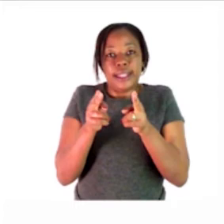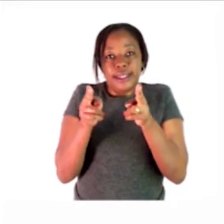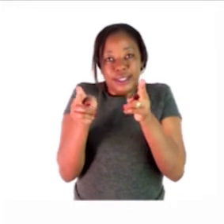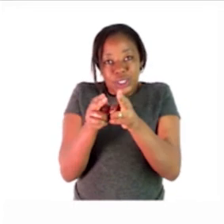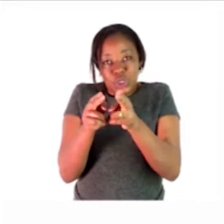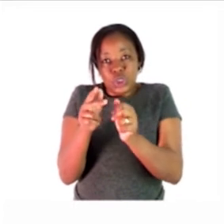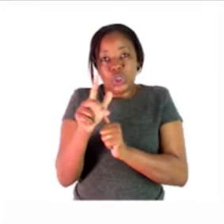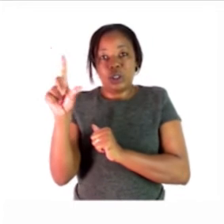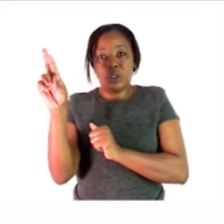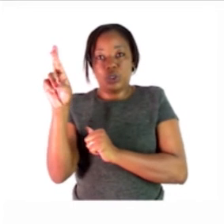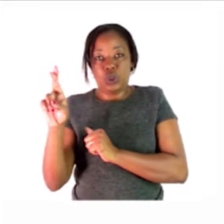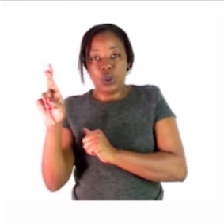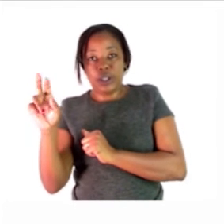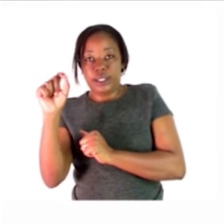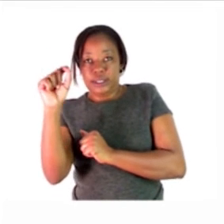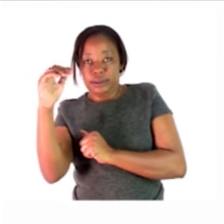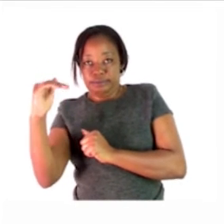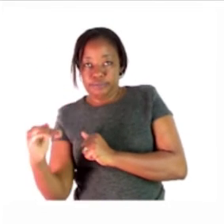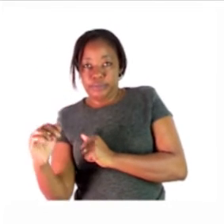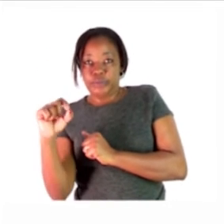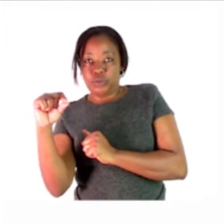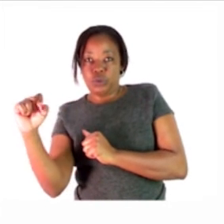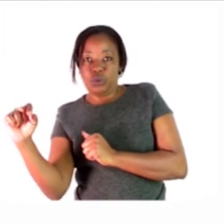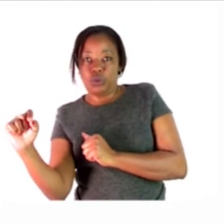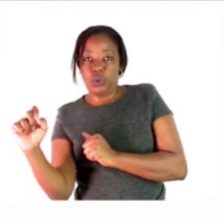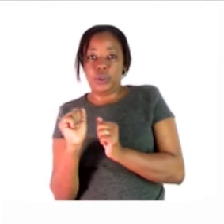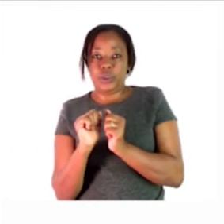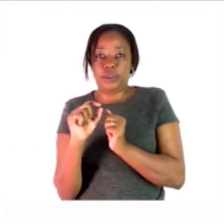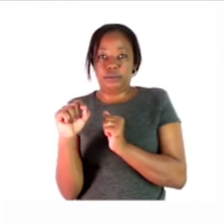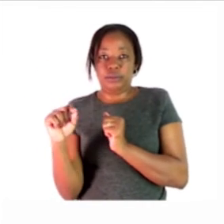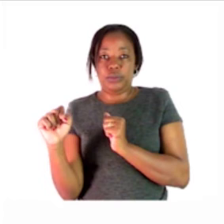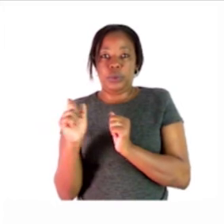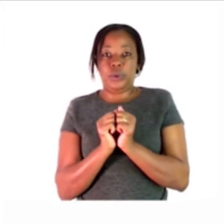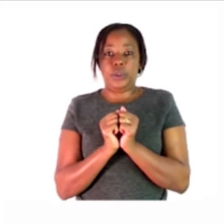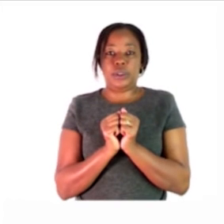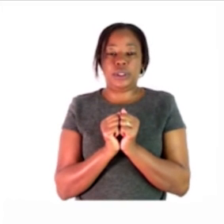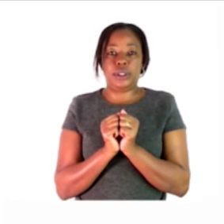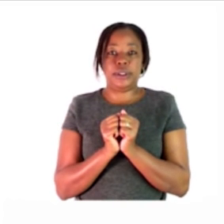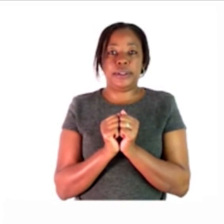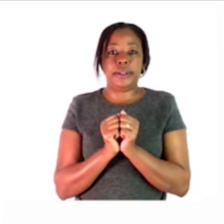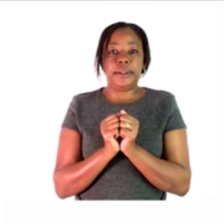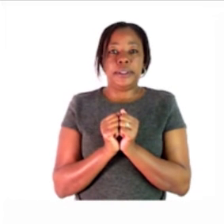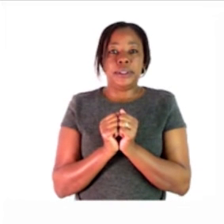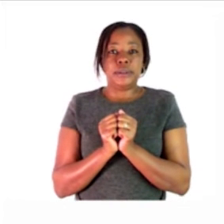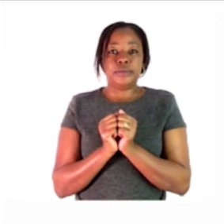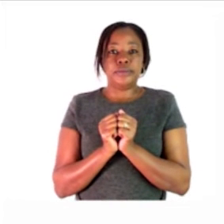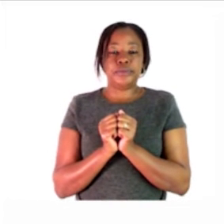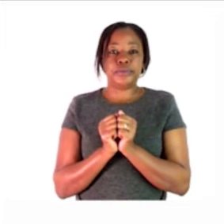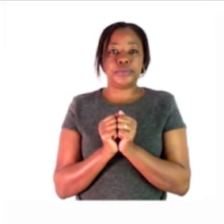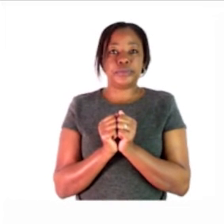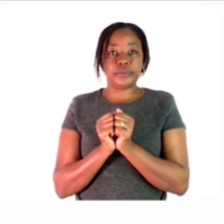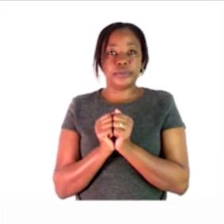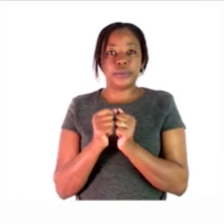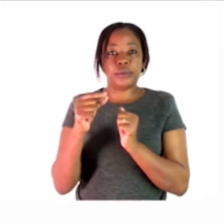paper. Okay, let me now take the grade 3s with me. Over to page 25.